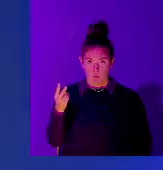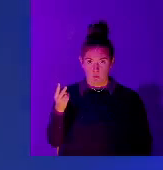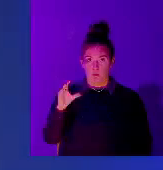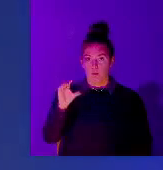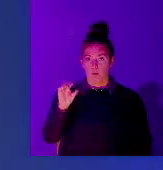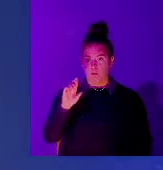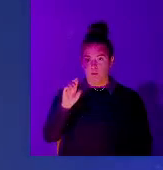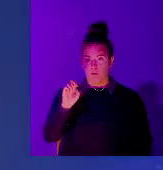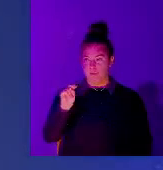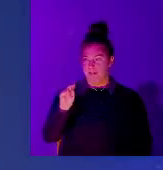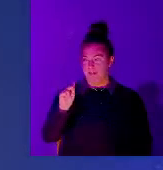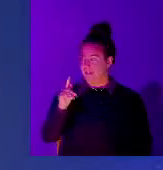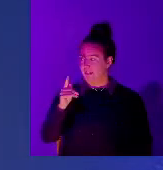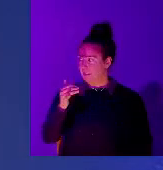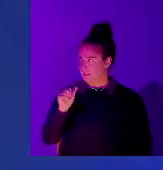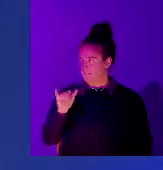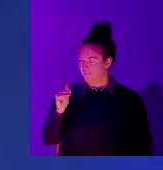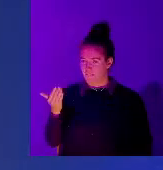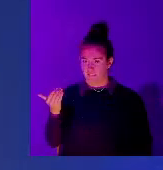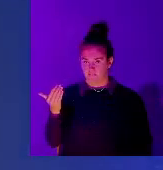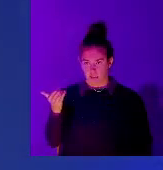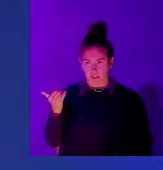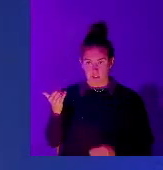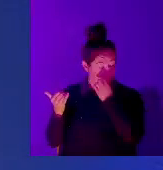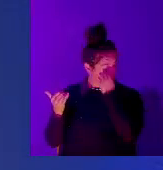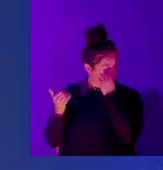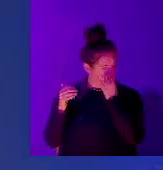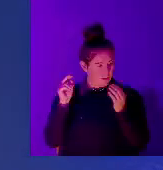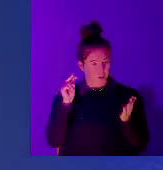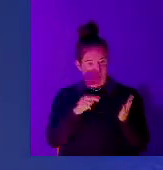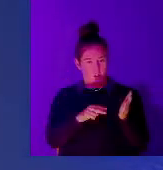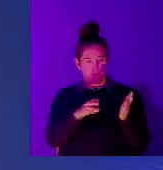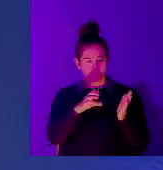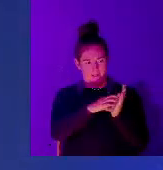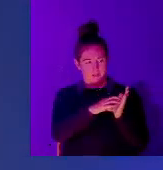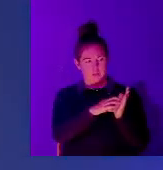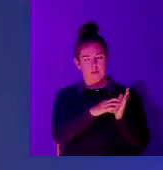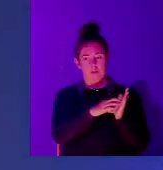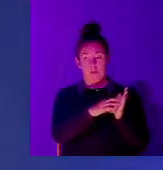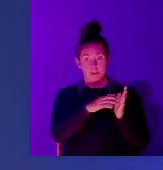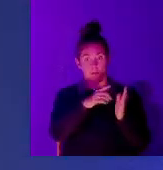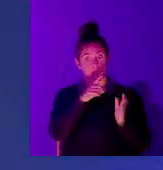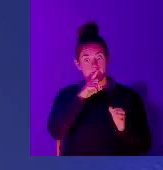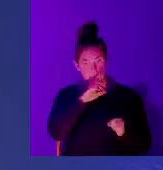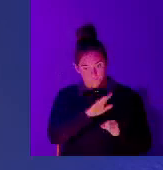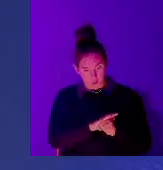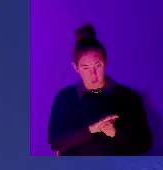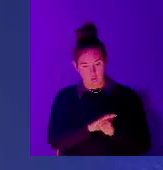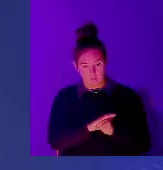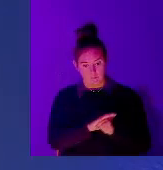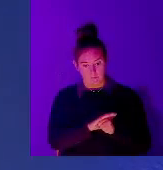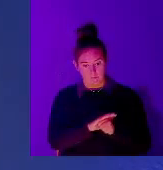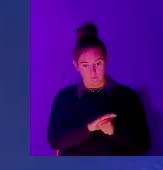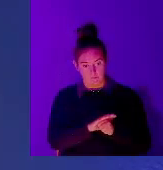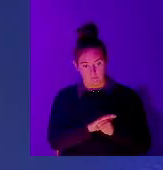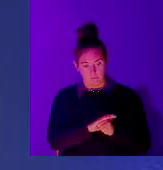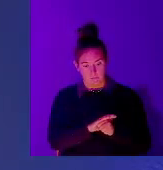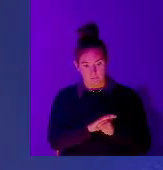passages which confirm this preeminence of Christ. Philippians 2:5.